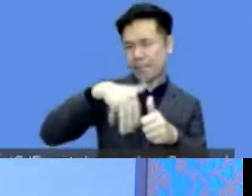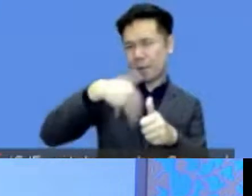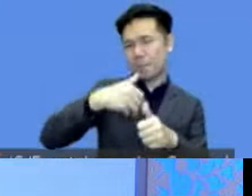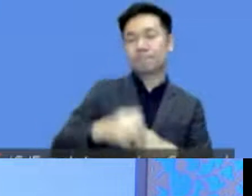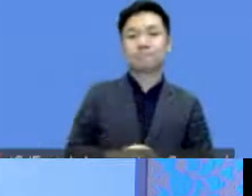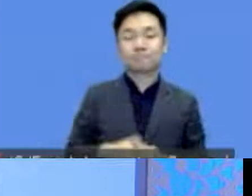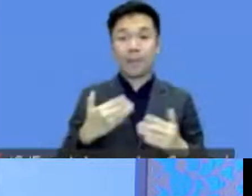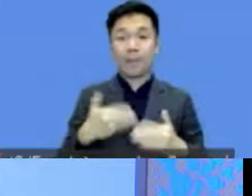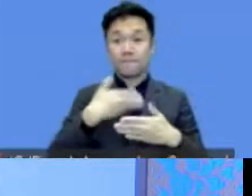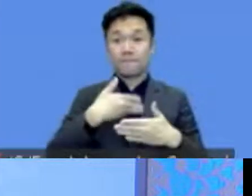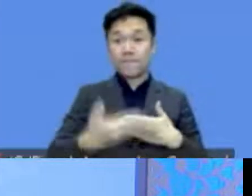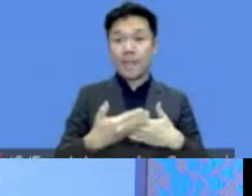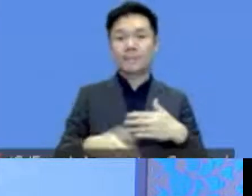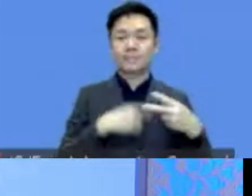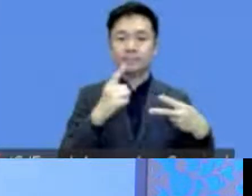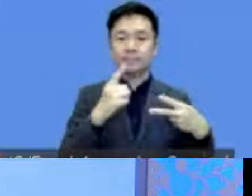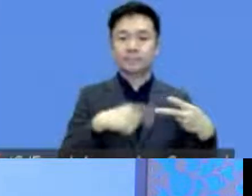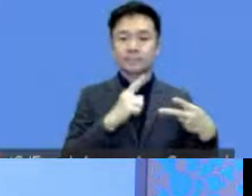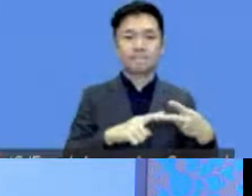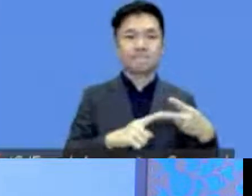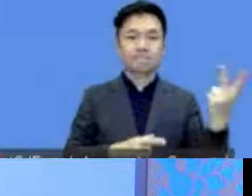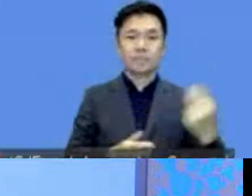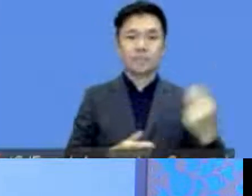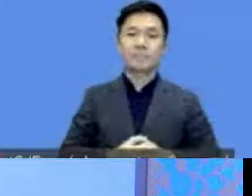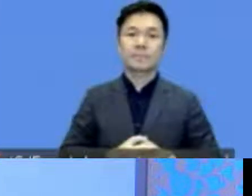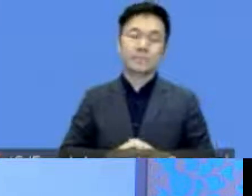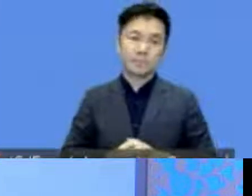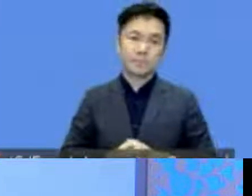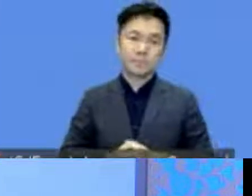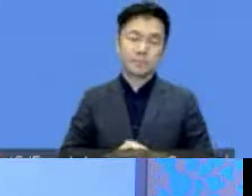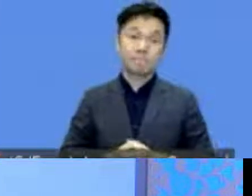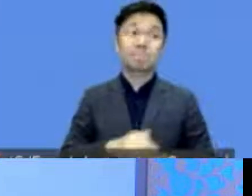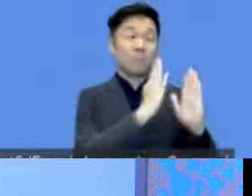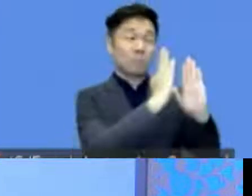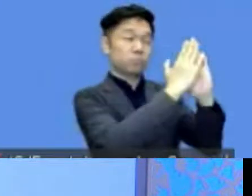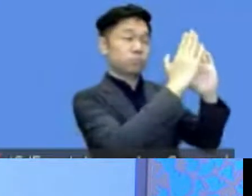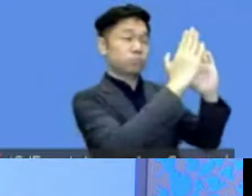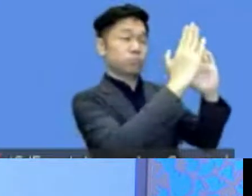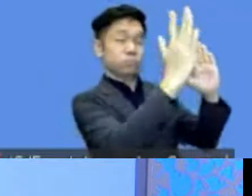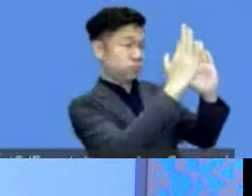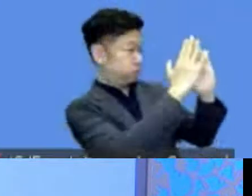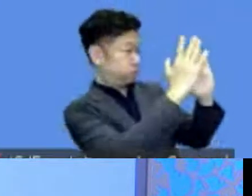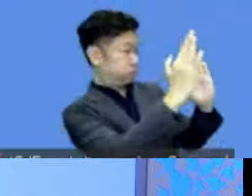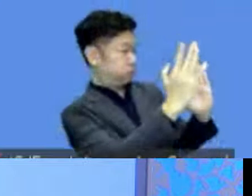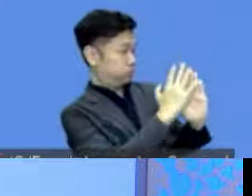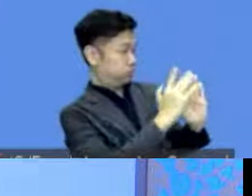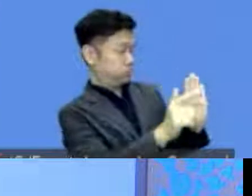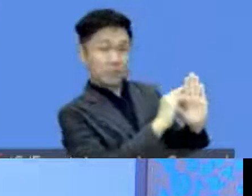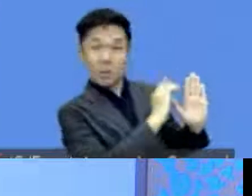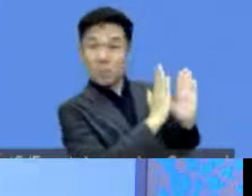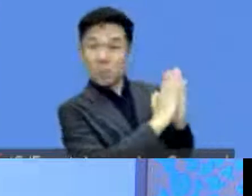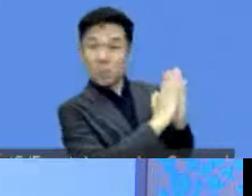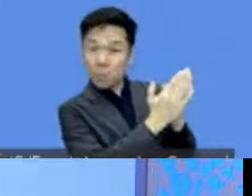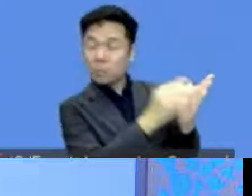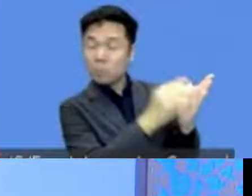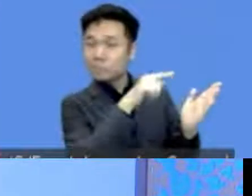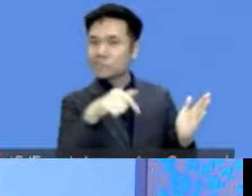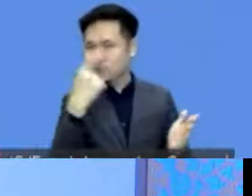Today, I will talk briefly about how our library supported our learning community during